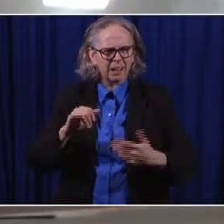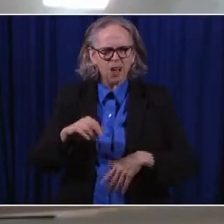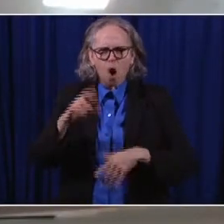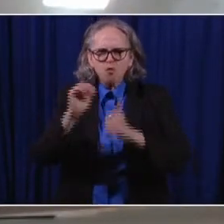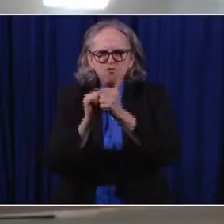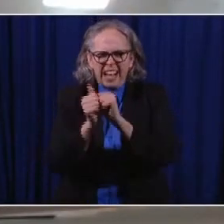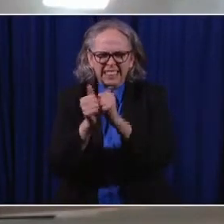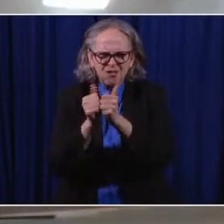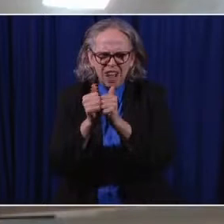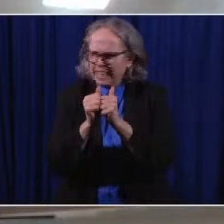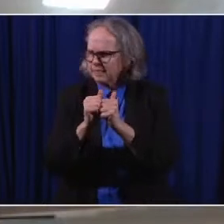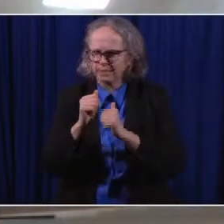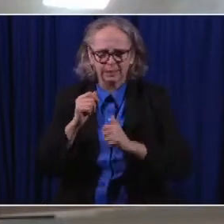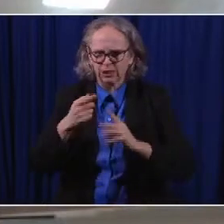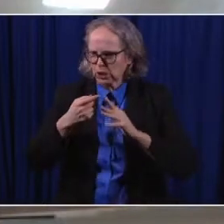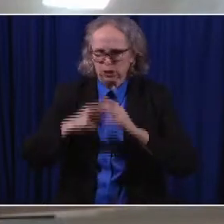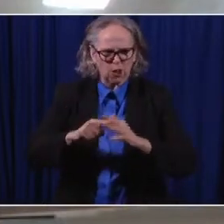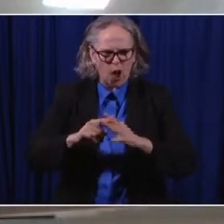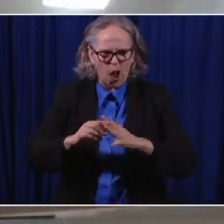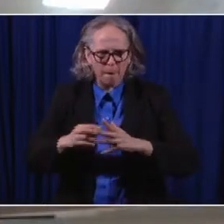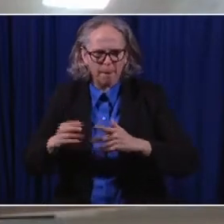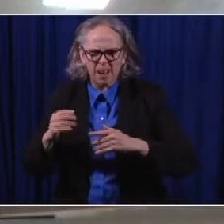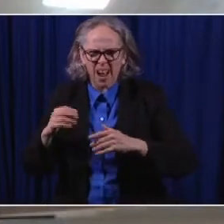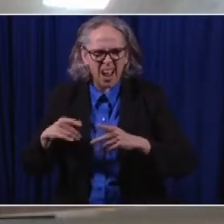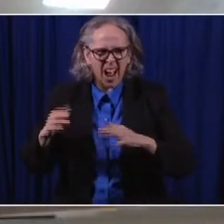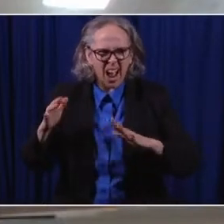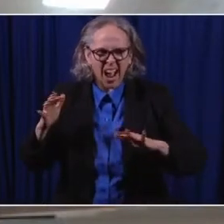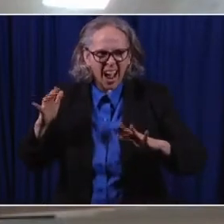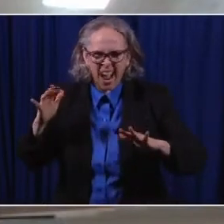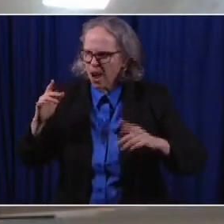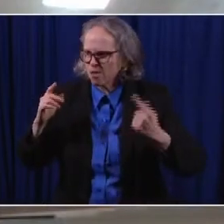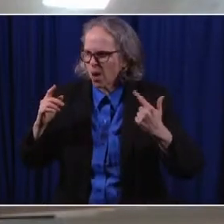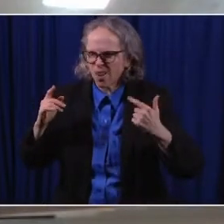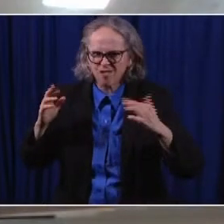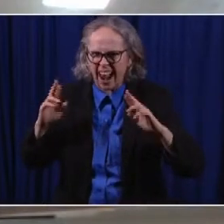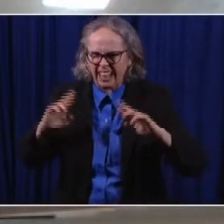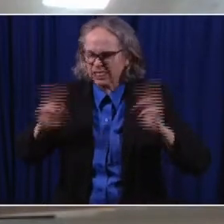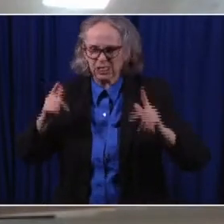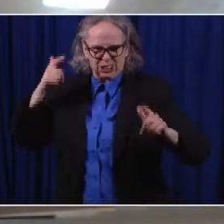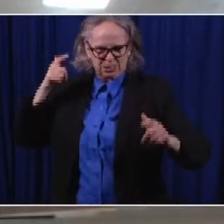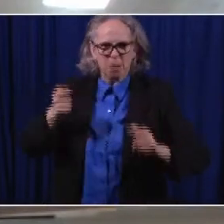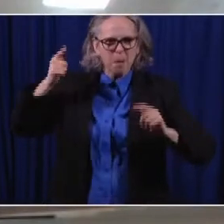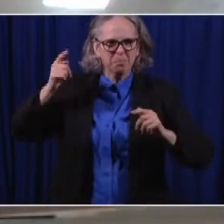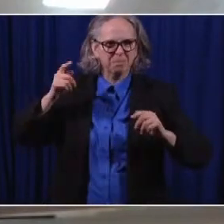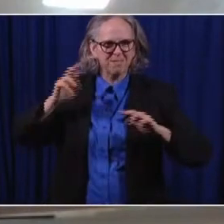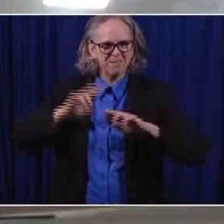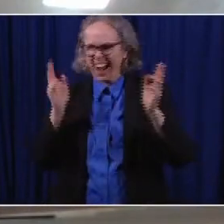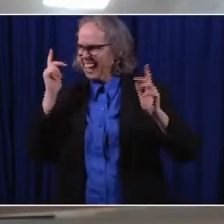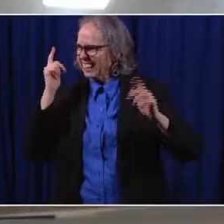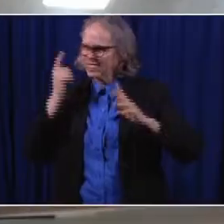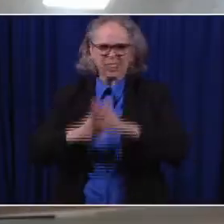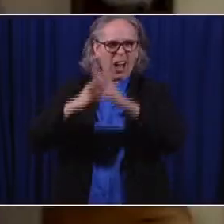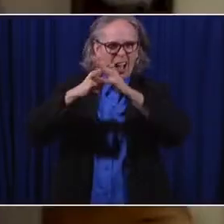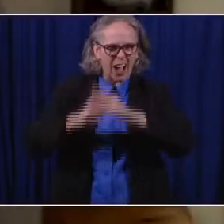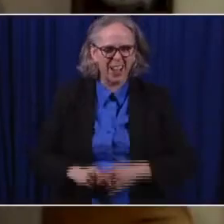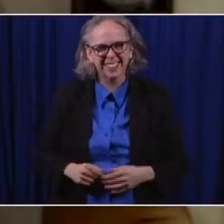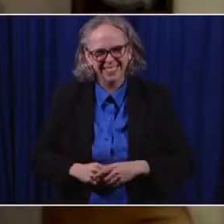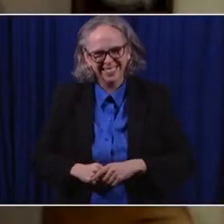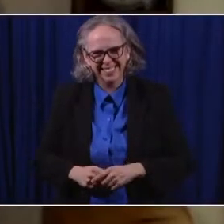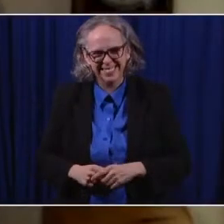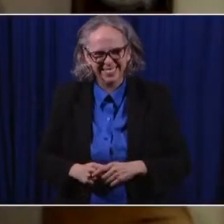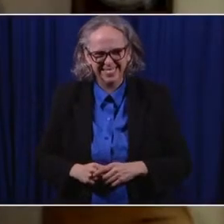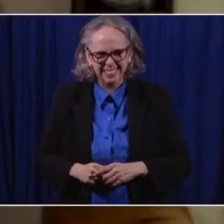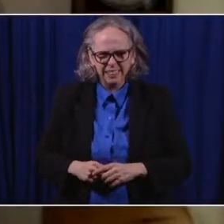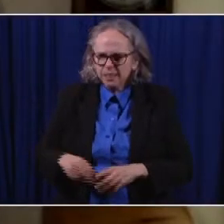gun to go off. We've been prepared for this for so long, and we're just all excited finally that the race has begun. So,